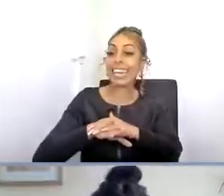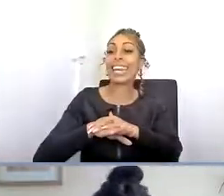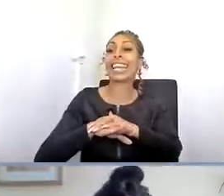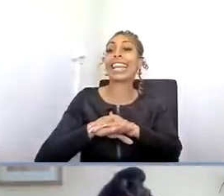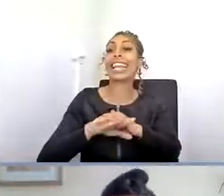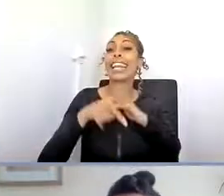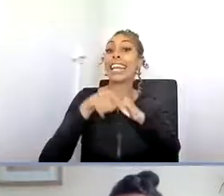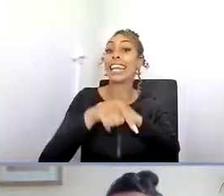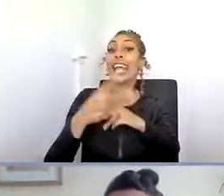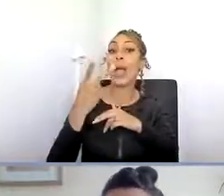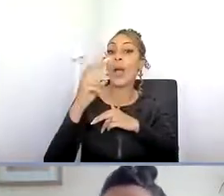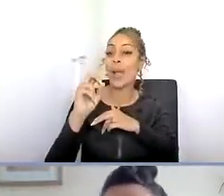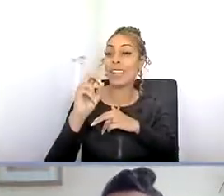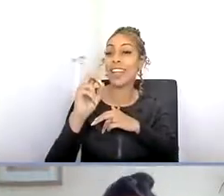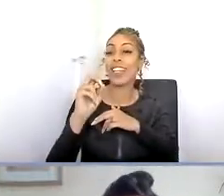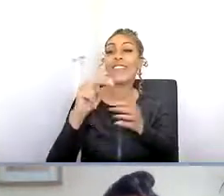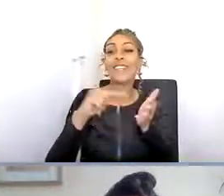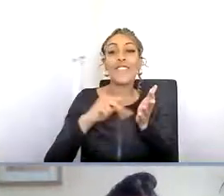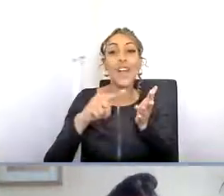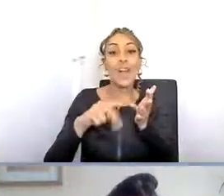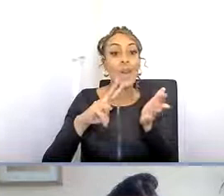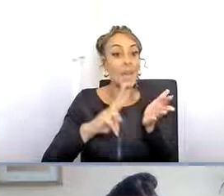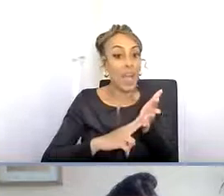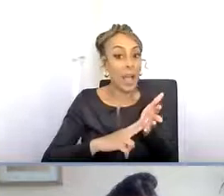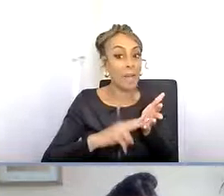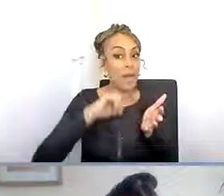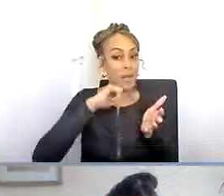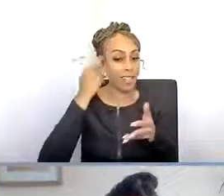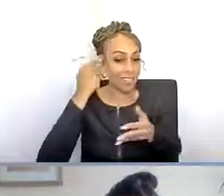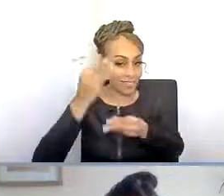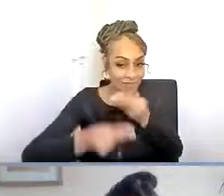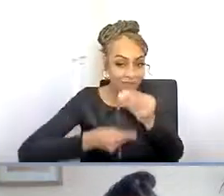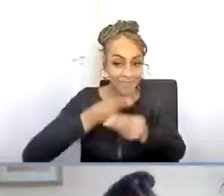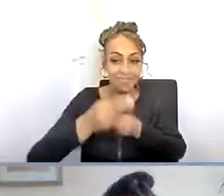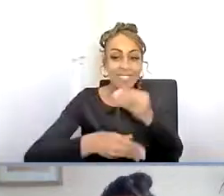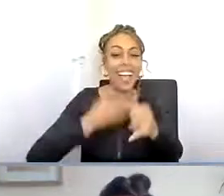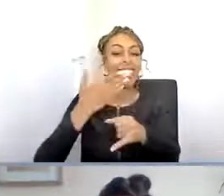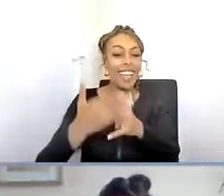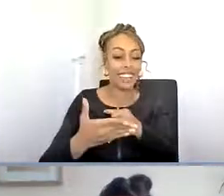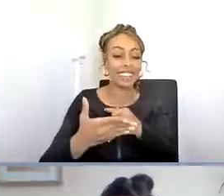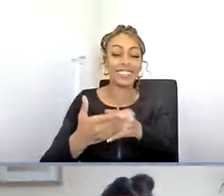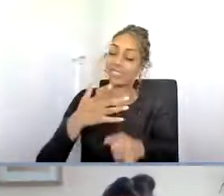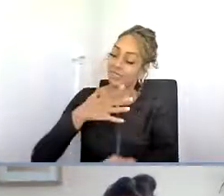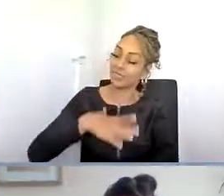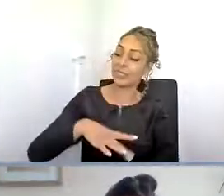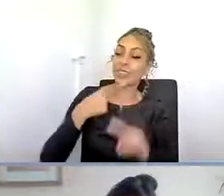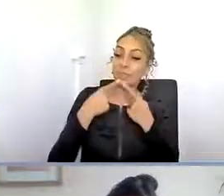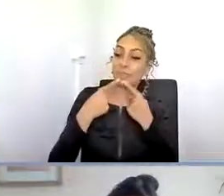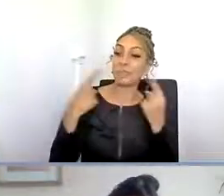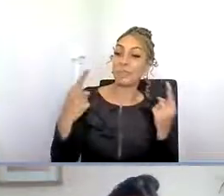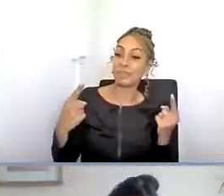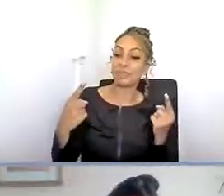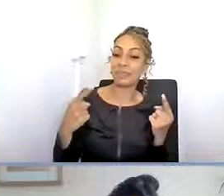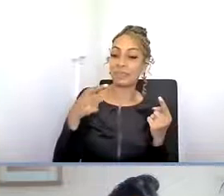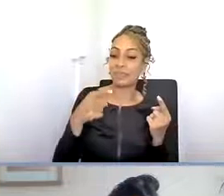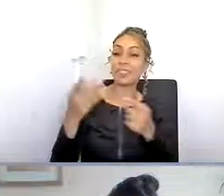of November. And Jose's going to talk a little bit about that exhibition at the end. I wanted to talk a little bit about